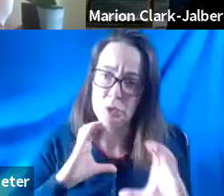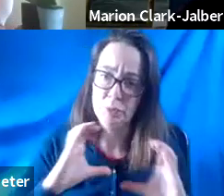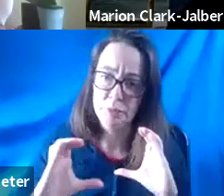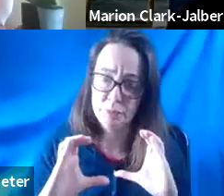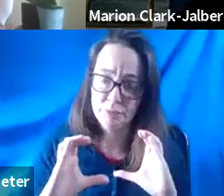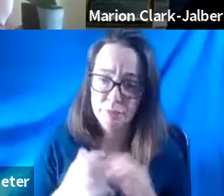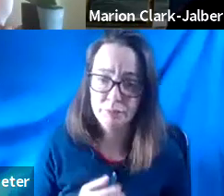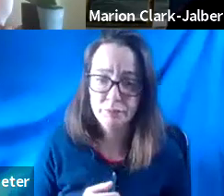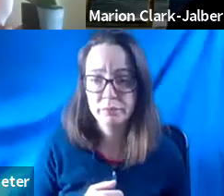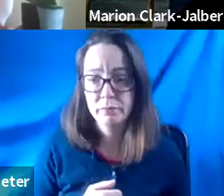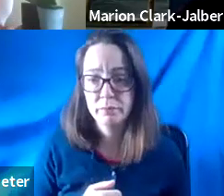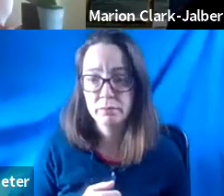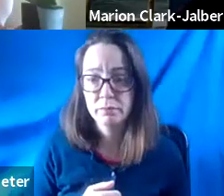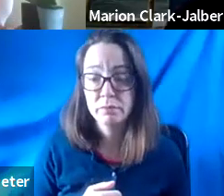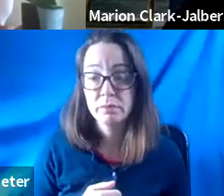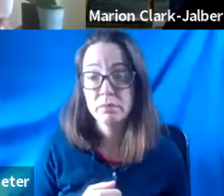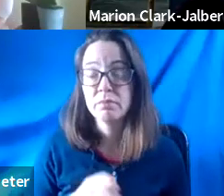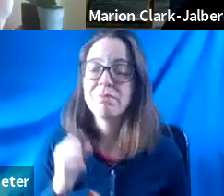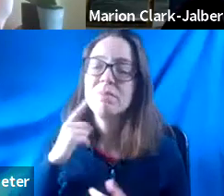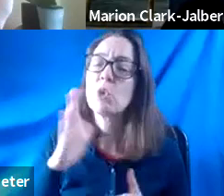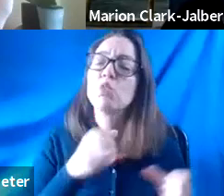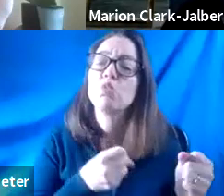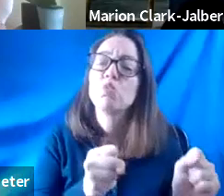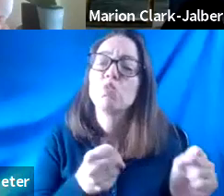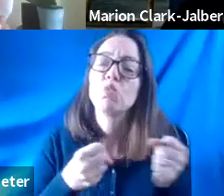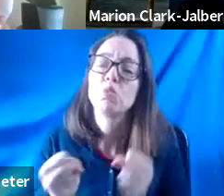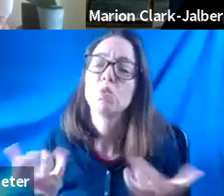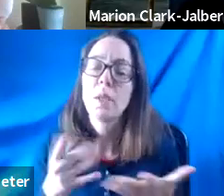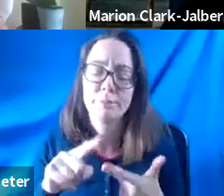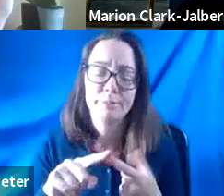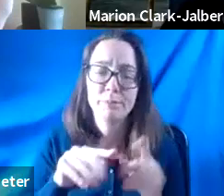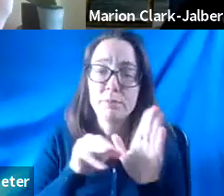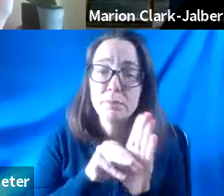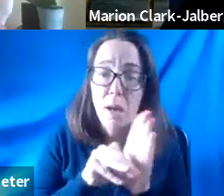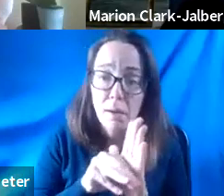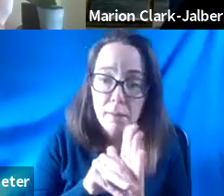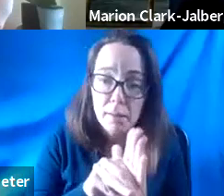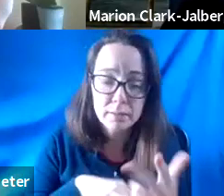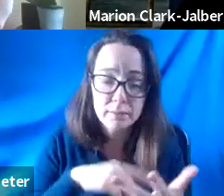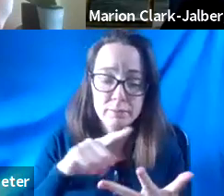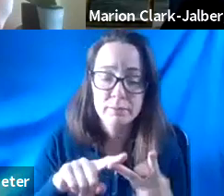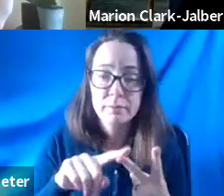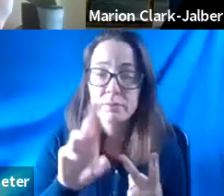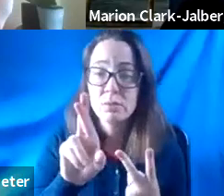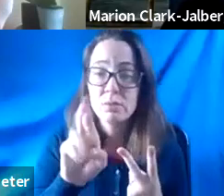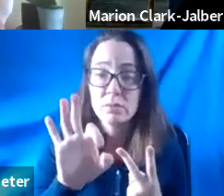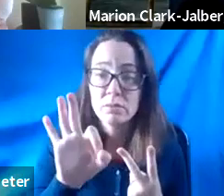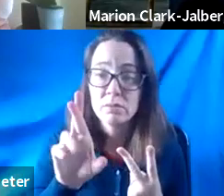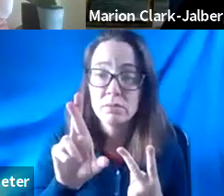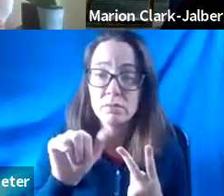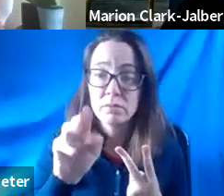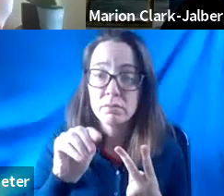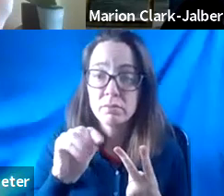little modeling. And maybe I'm going to interrupt that right now. And maybe I'm going to reframe it, right? So we're kind of using all of